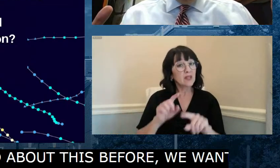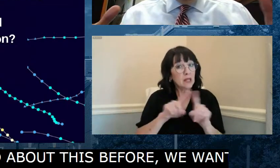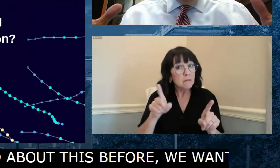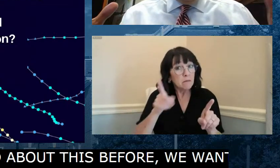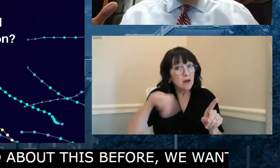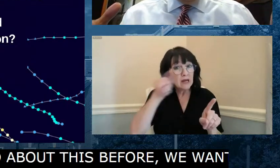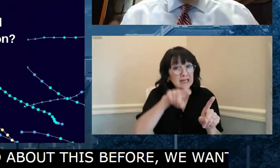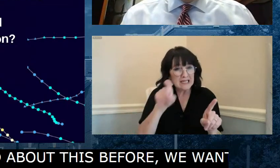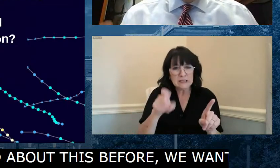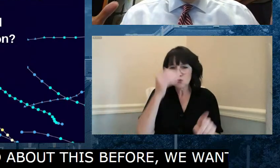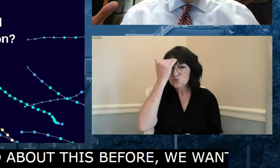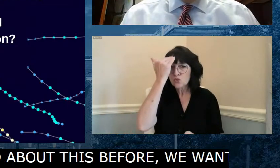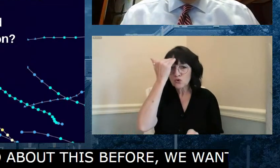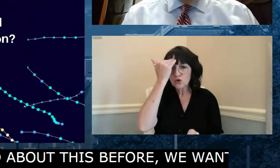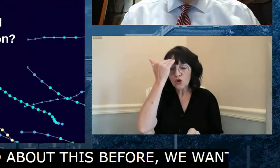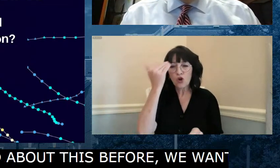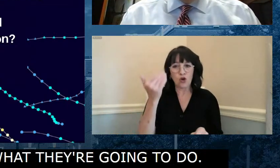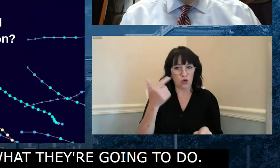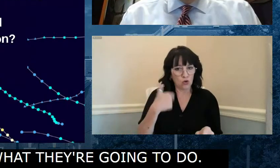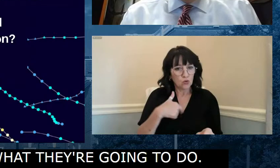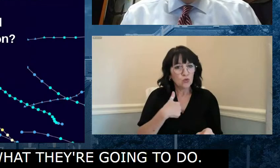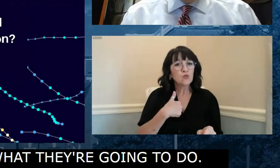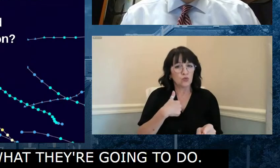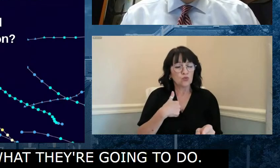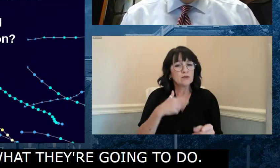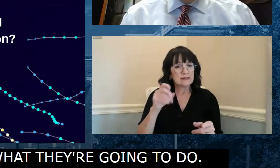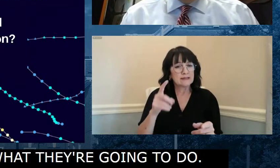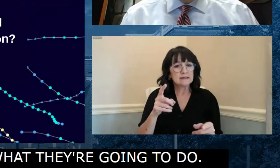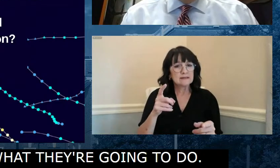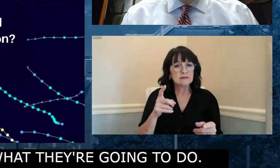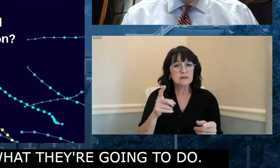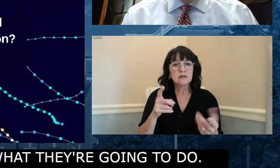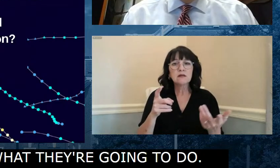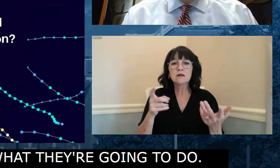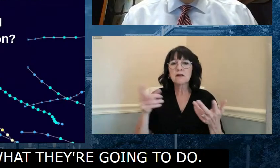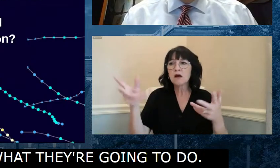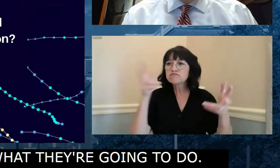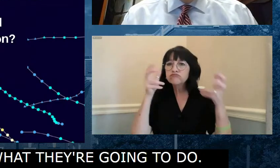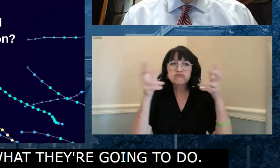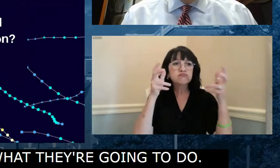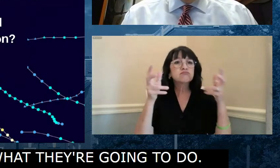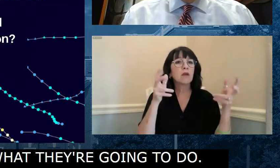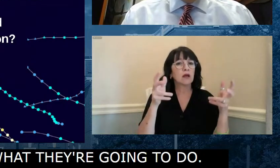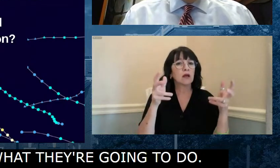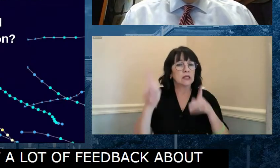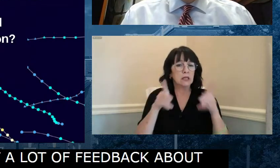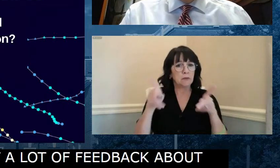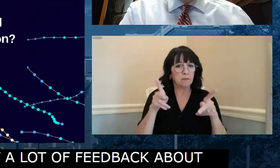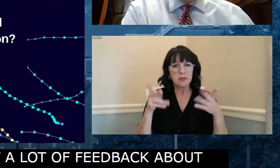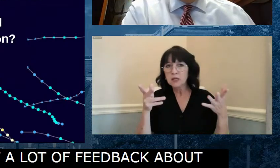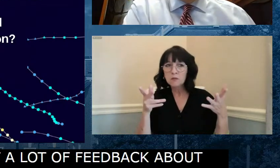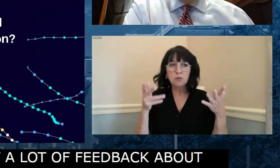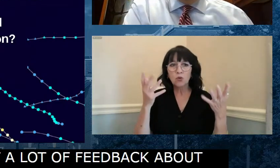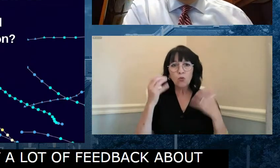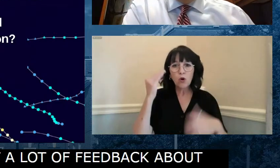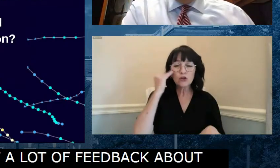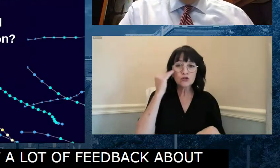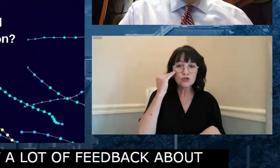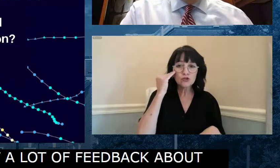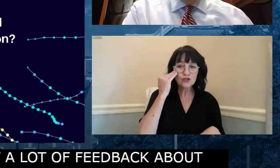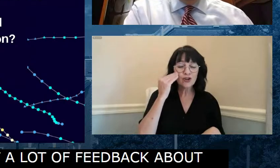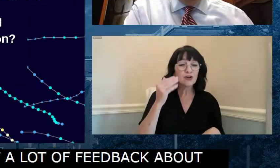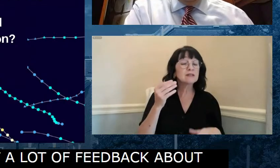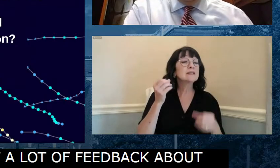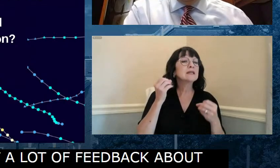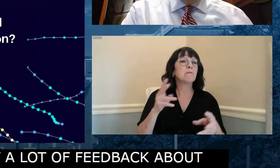because we got a lot of feedback. We had a lot of questions about this tropical system that was coming up the coast last week because what they remembered was Isaias from a year ago,